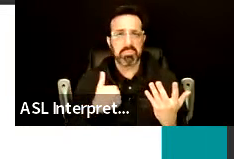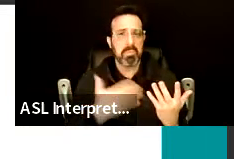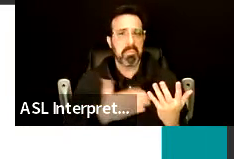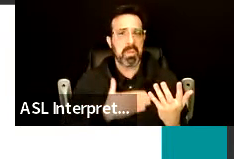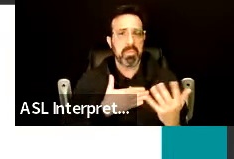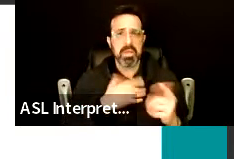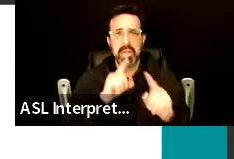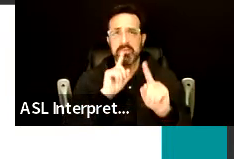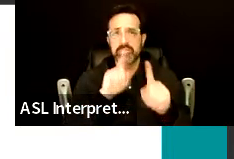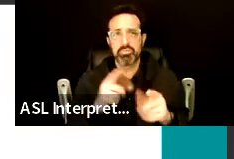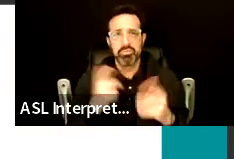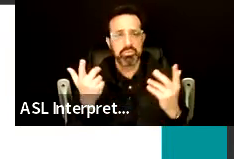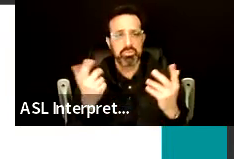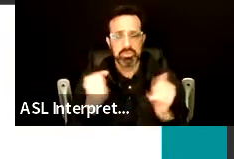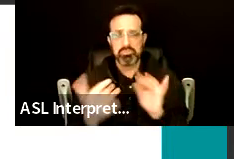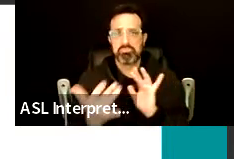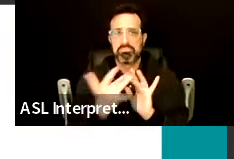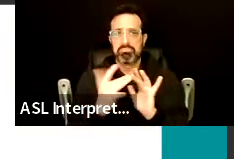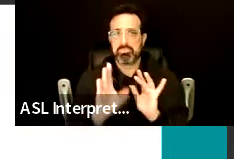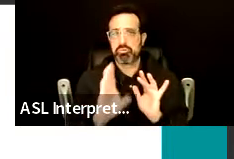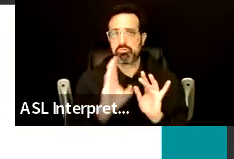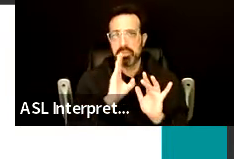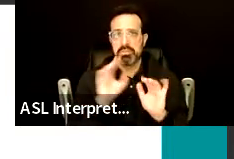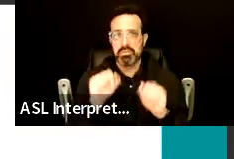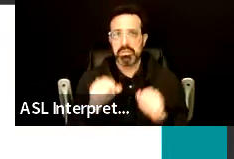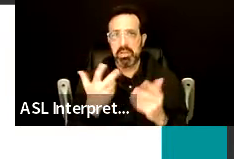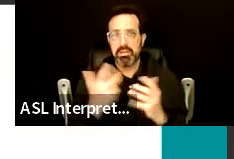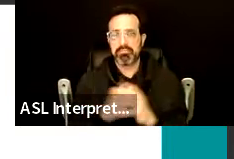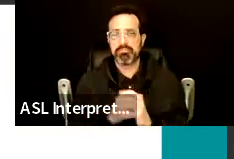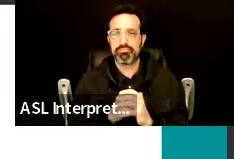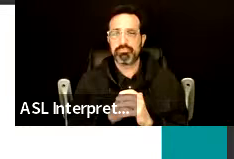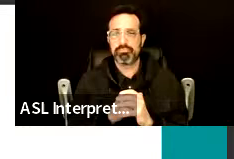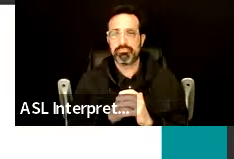answer those. You can reach out to me directly. And